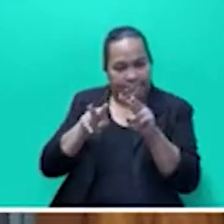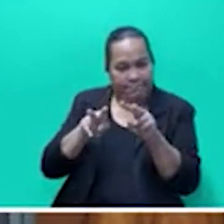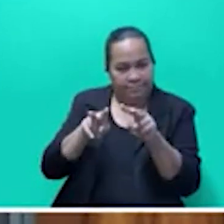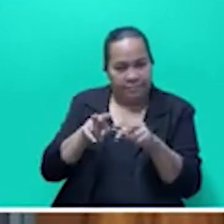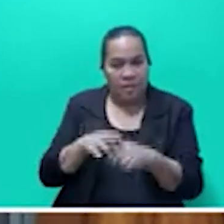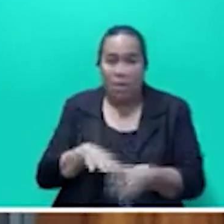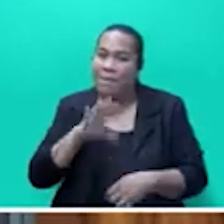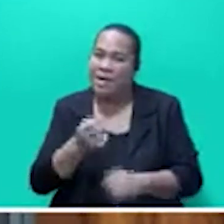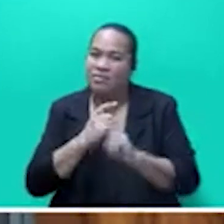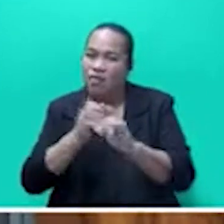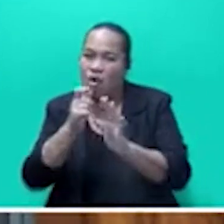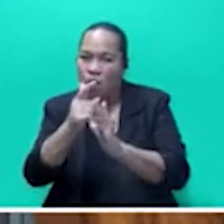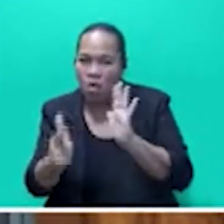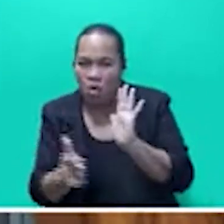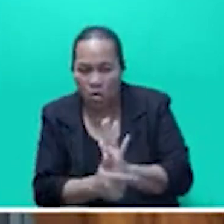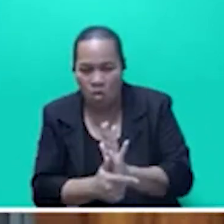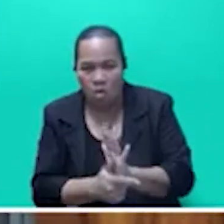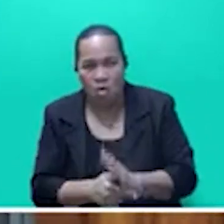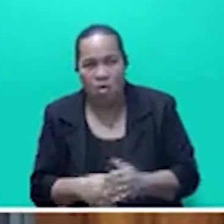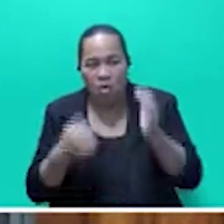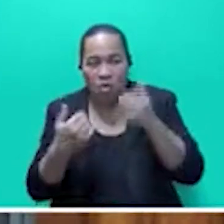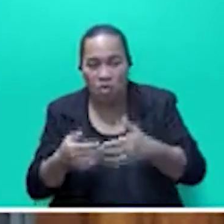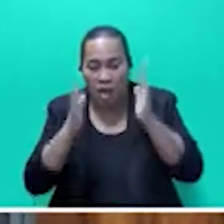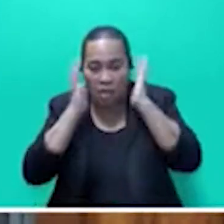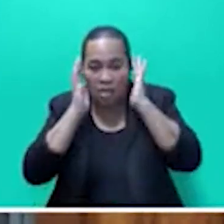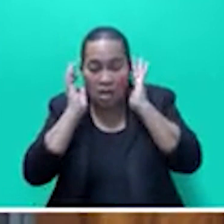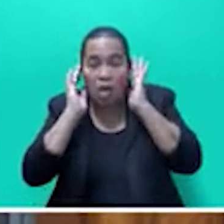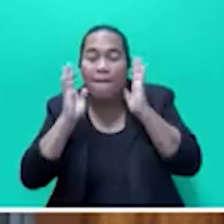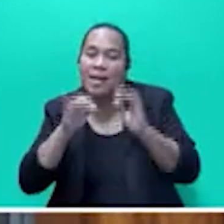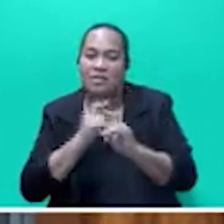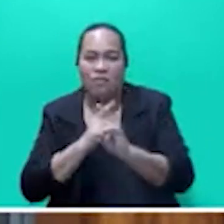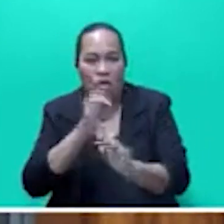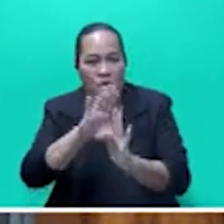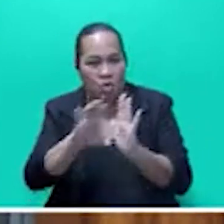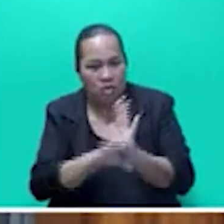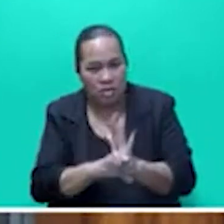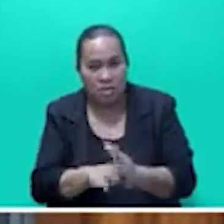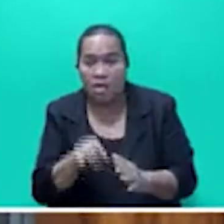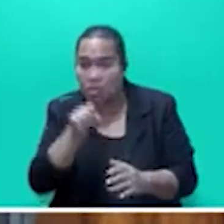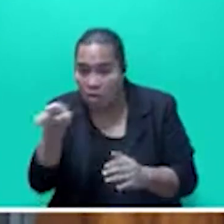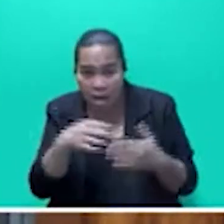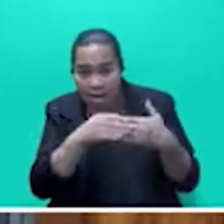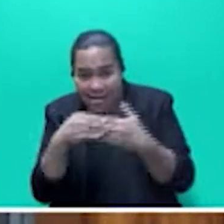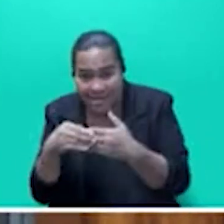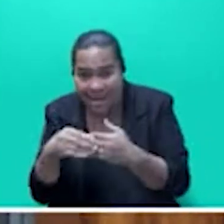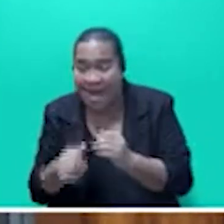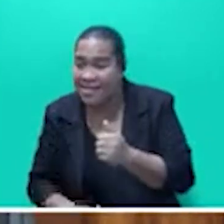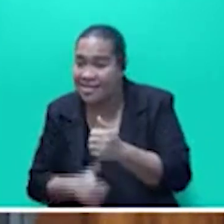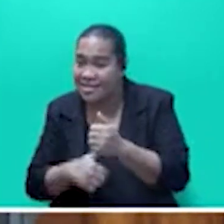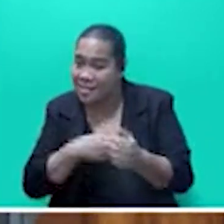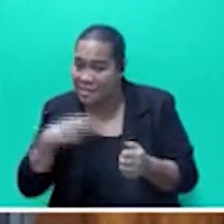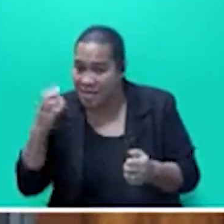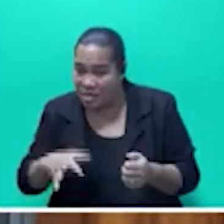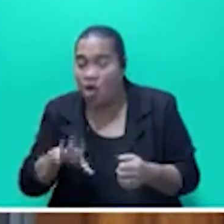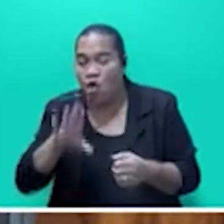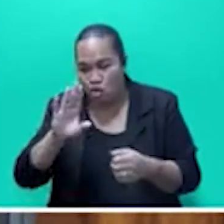follow the law, and that begins with following the Constitution. As leaders, as ministers and assistant minister, you must